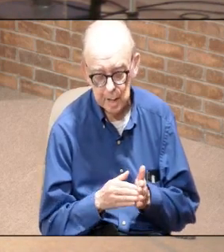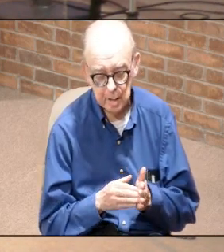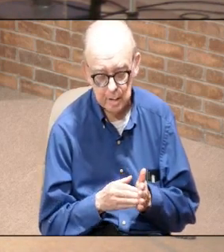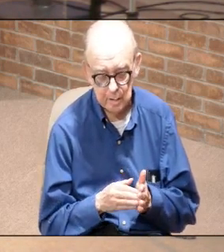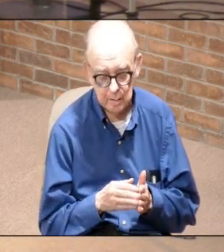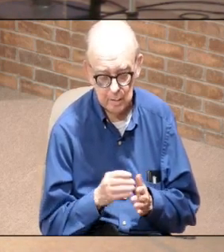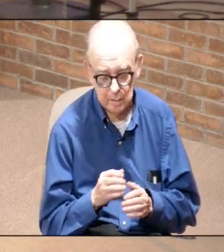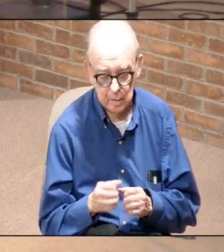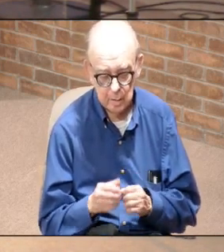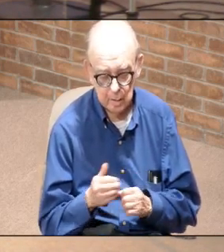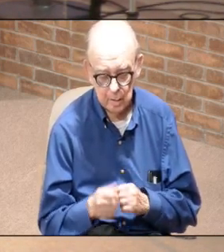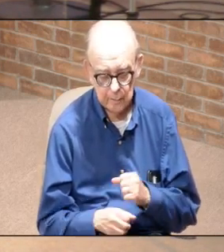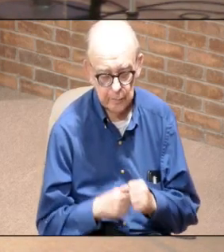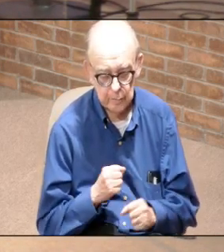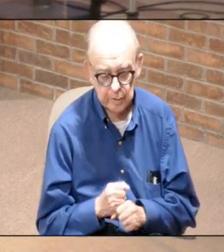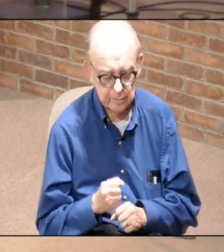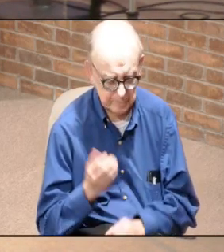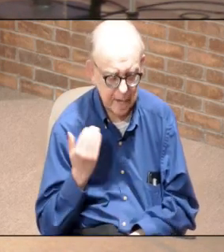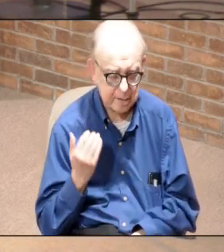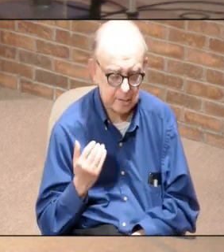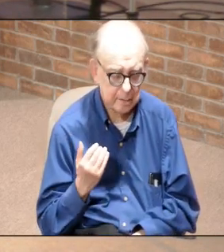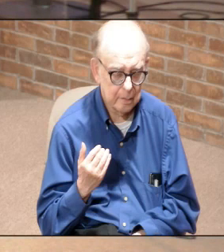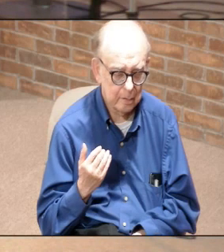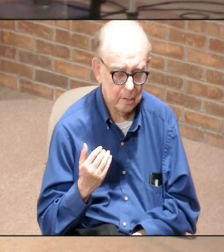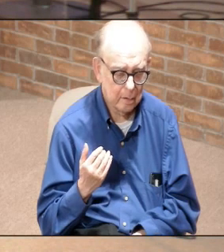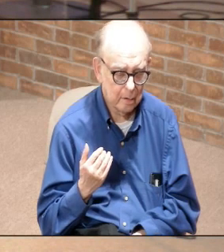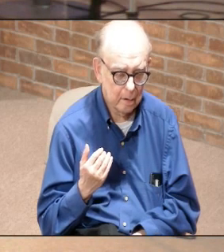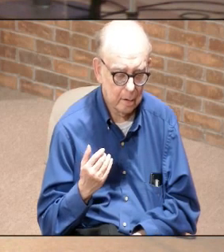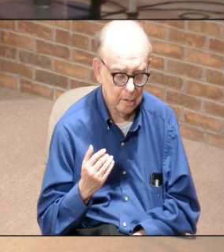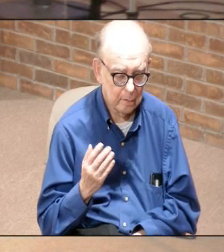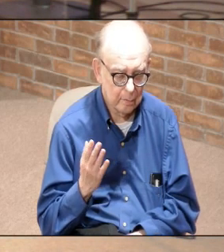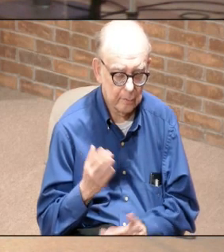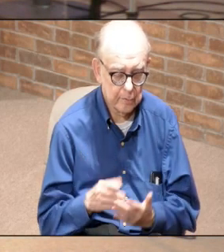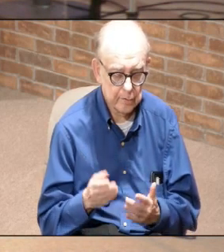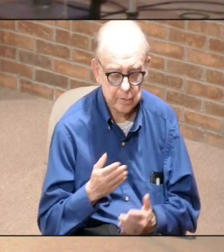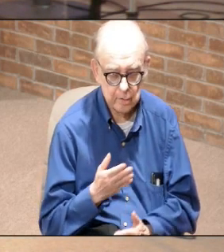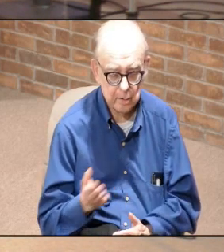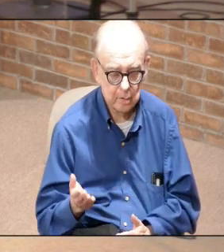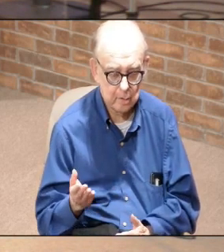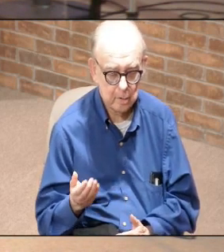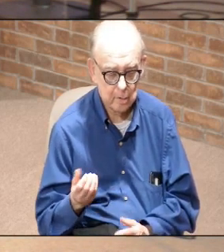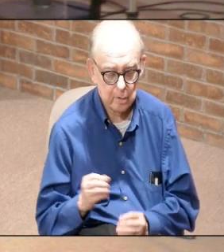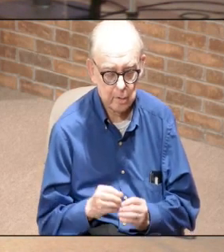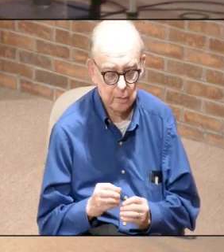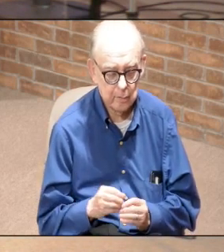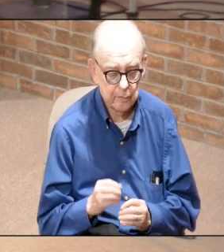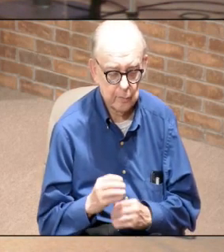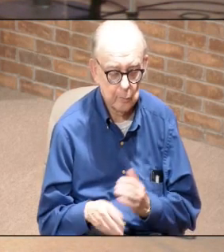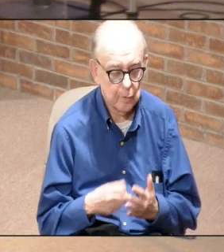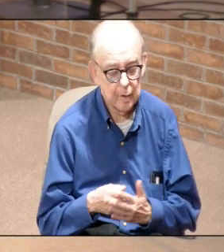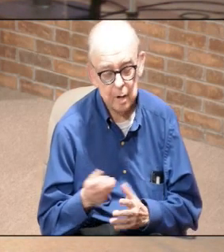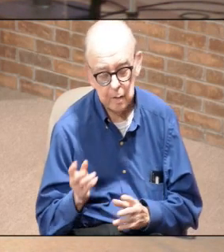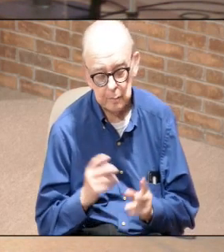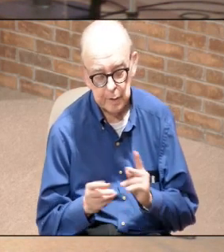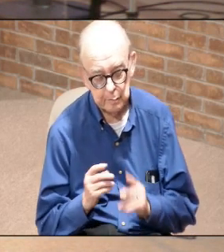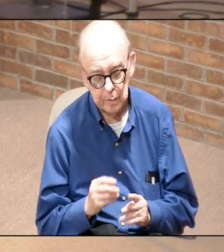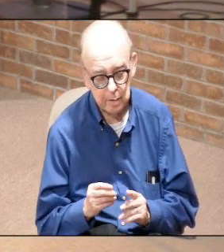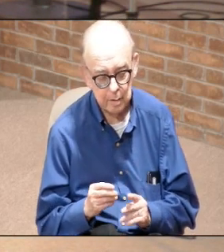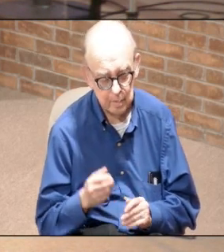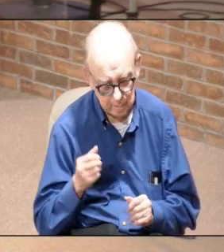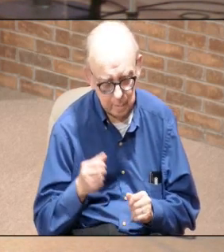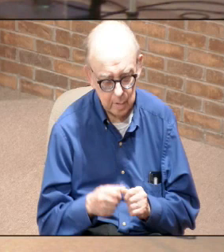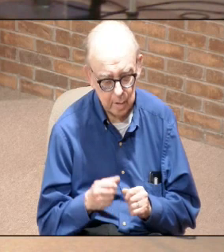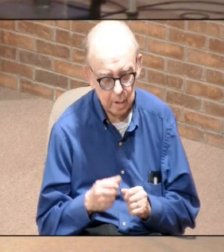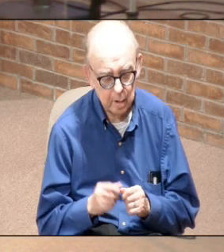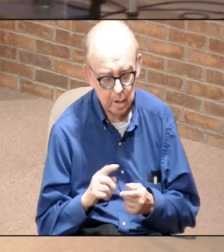a few years. To some of you, a few more than others. But